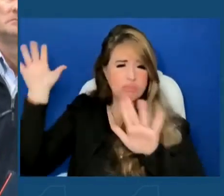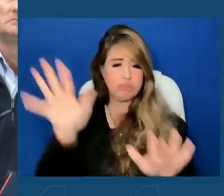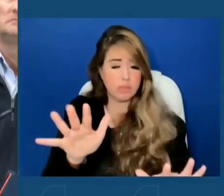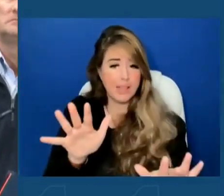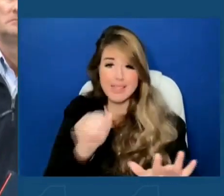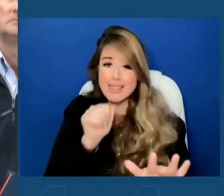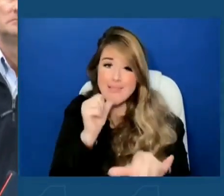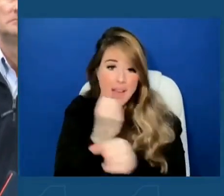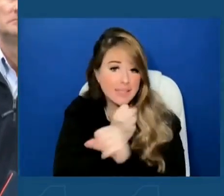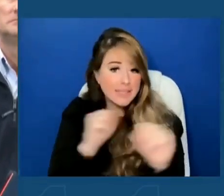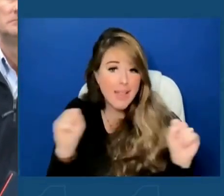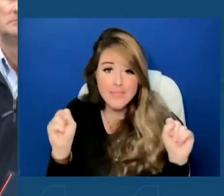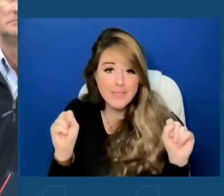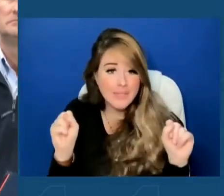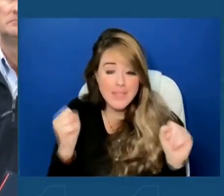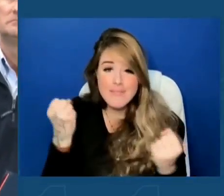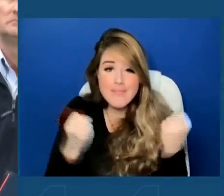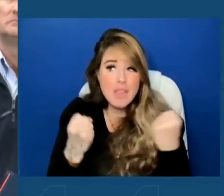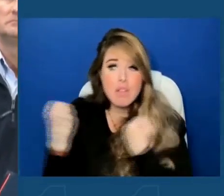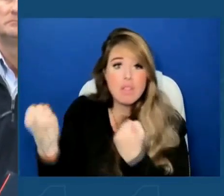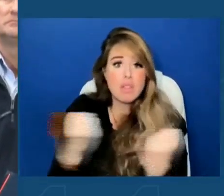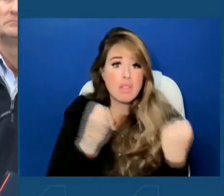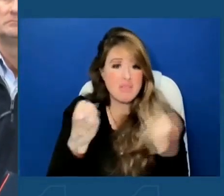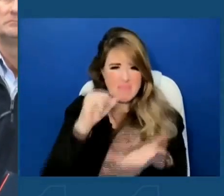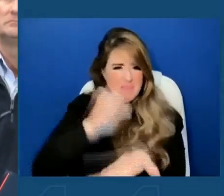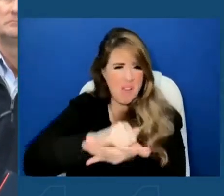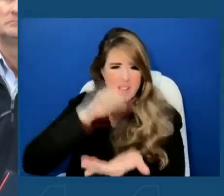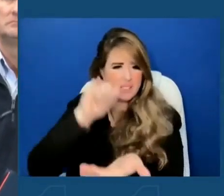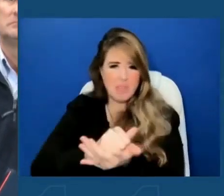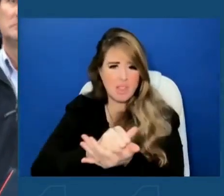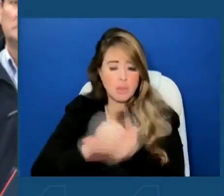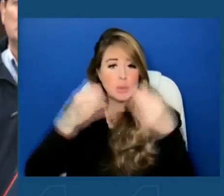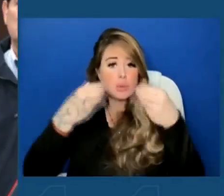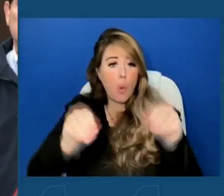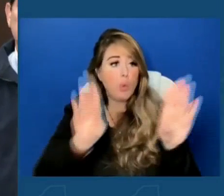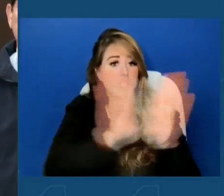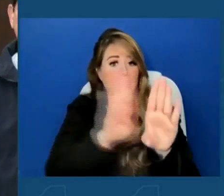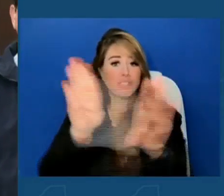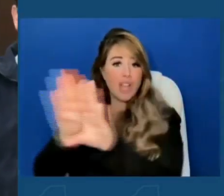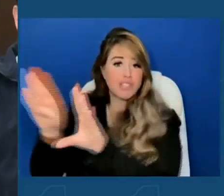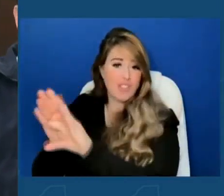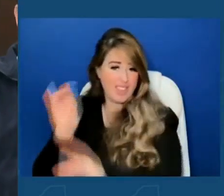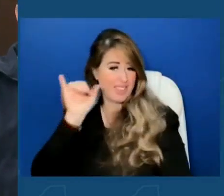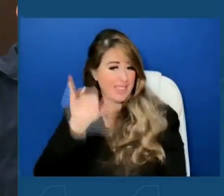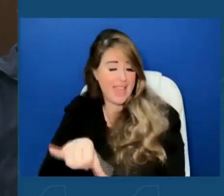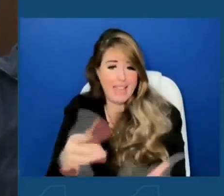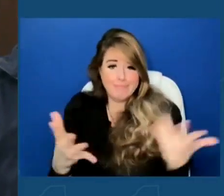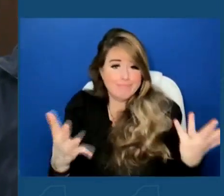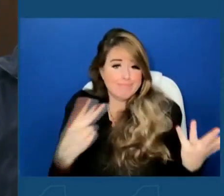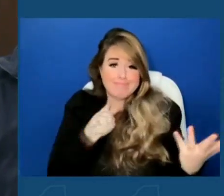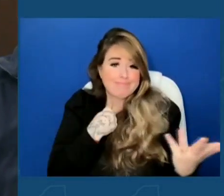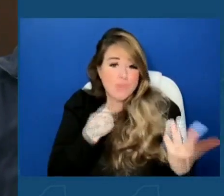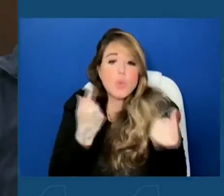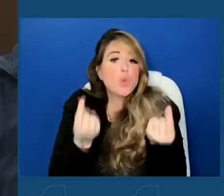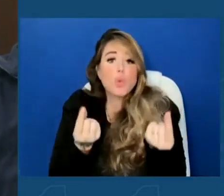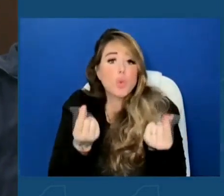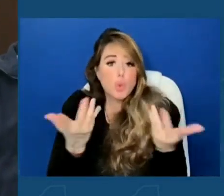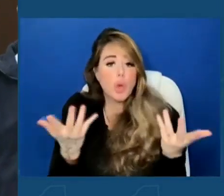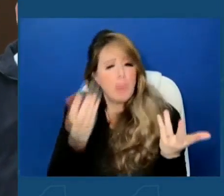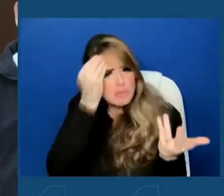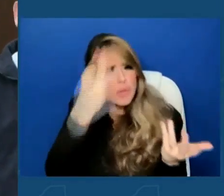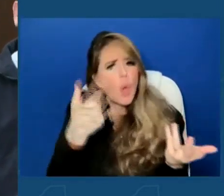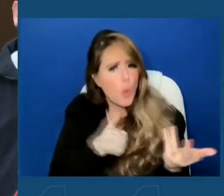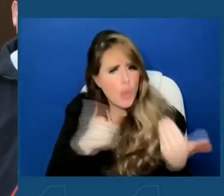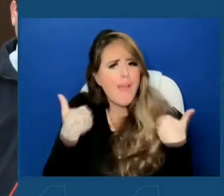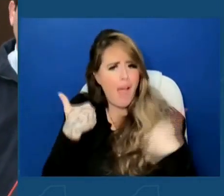groceries to the stores, and the stores are shut down anyhow. So that is the paralysis we're experiencing. But we do have the warming shelters